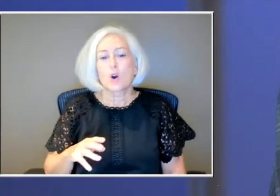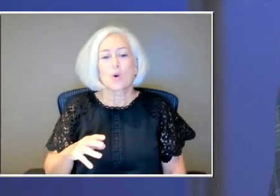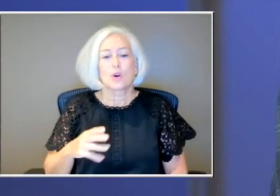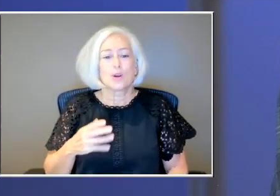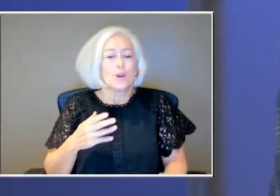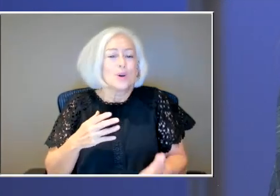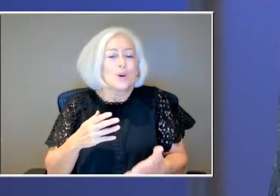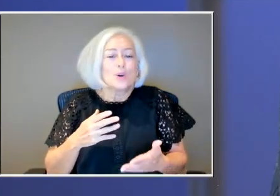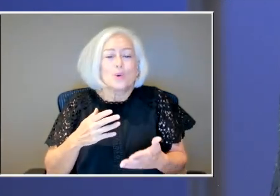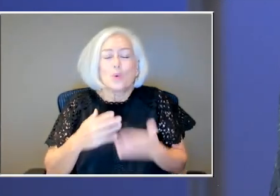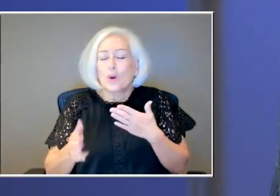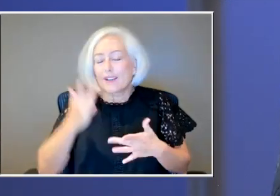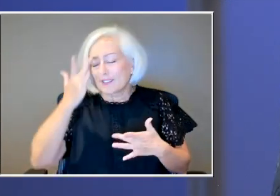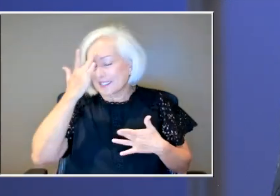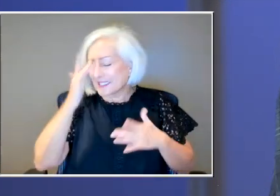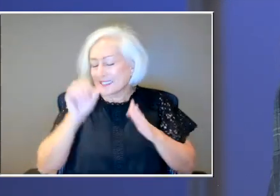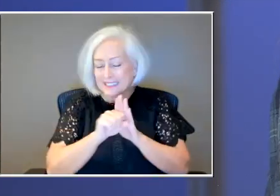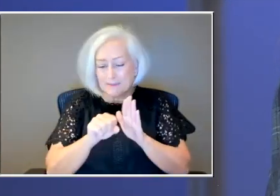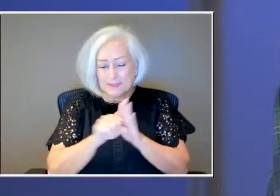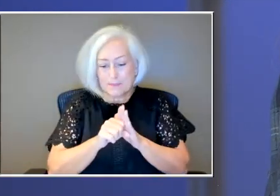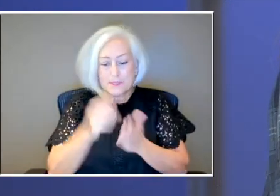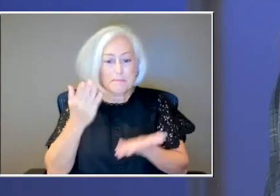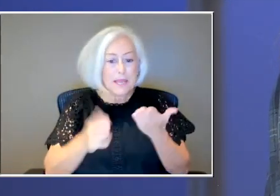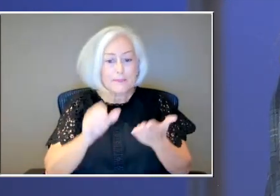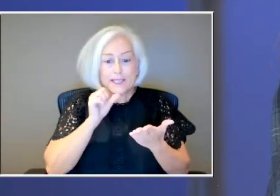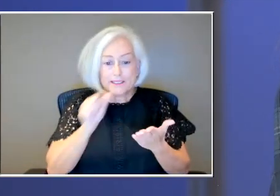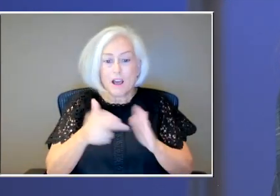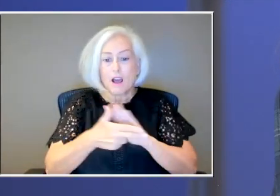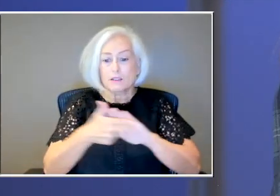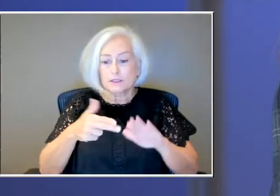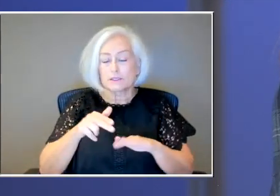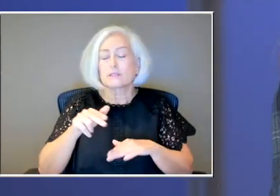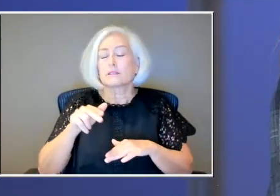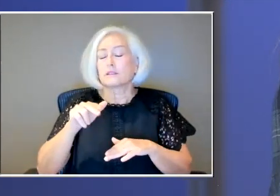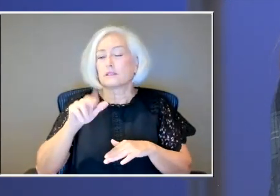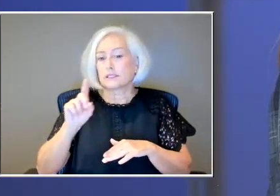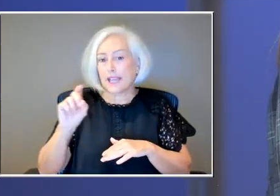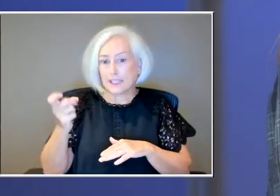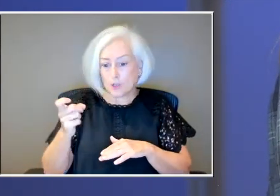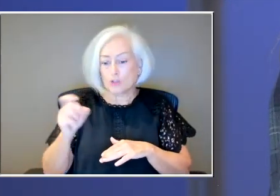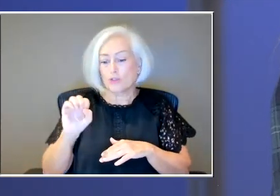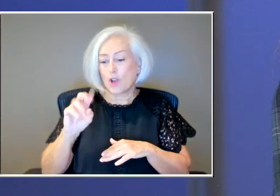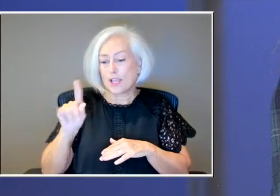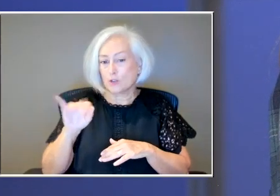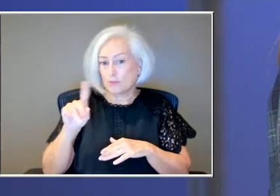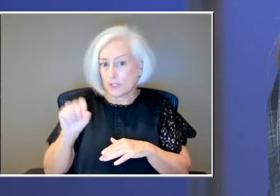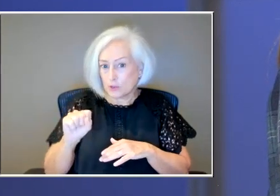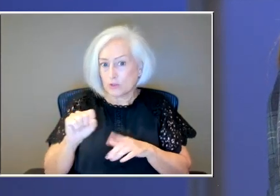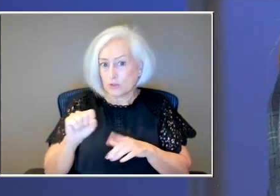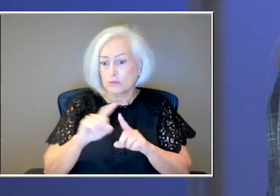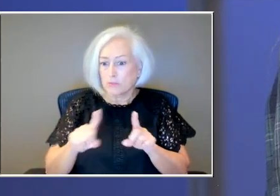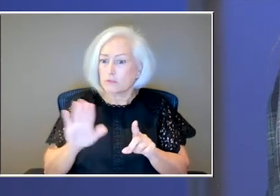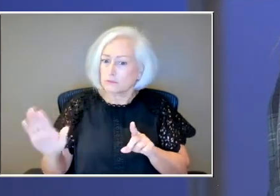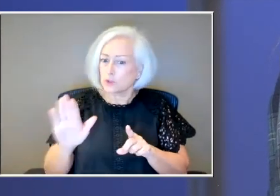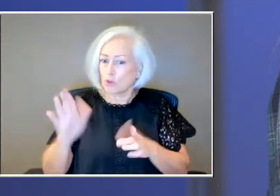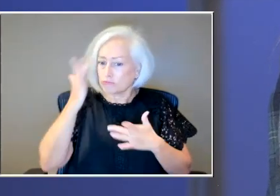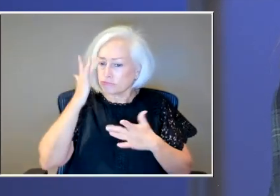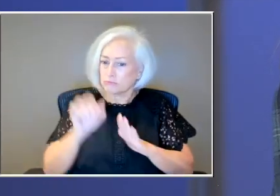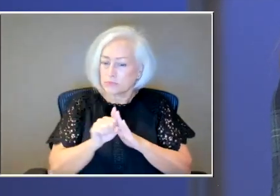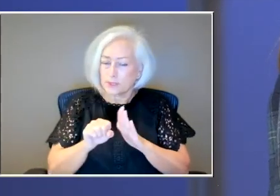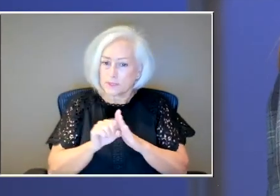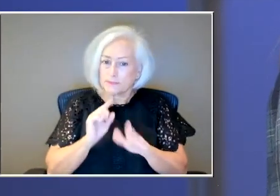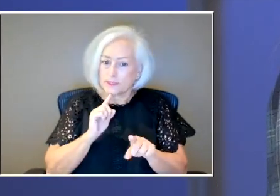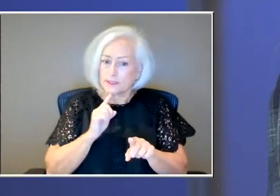lead to being diagnosed with endometriosis, taking them seriously and pressing in and not letting yourself